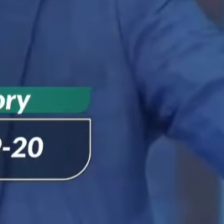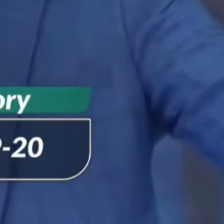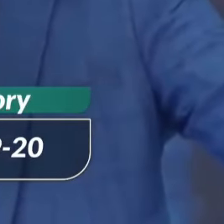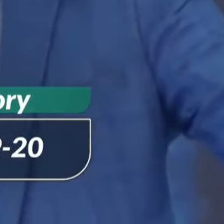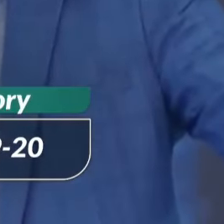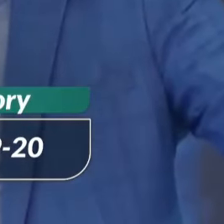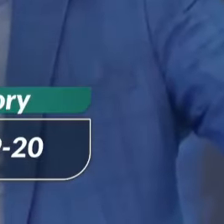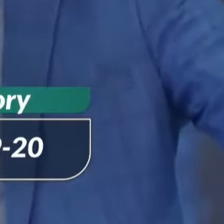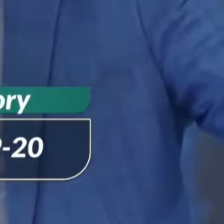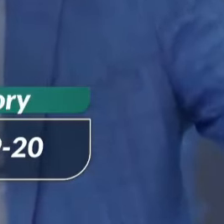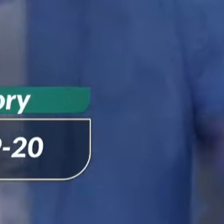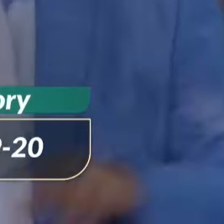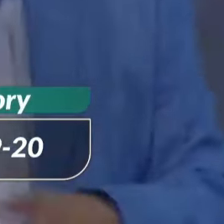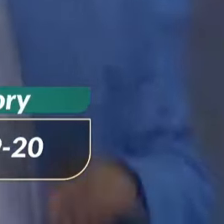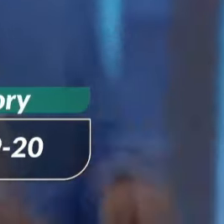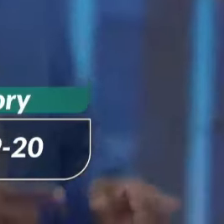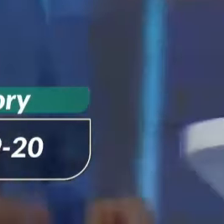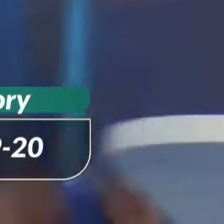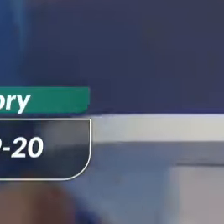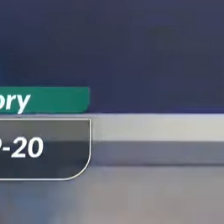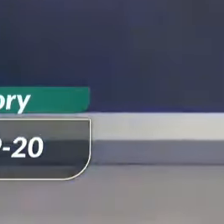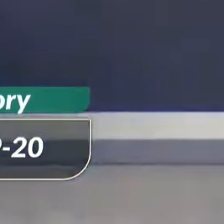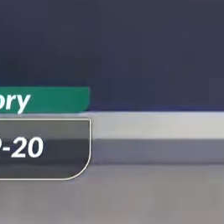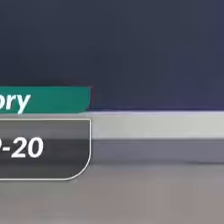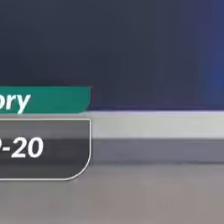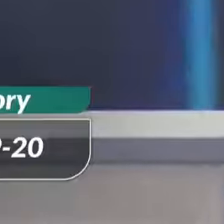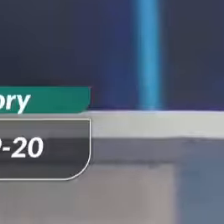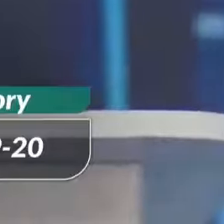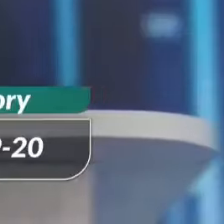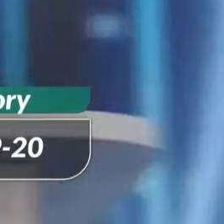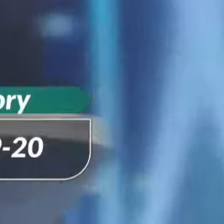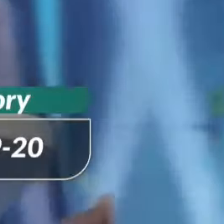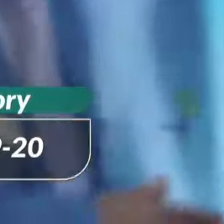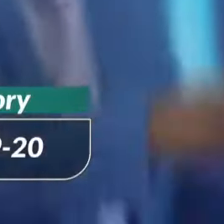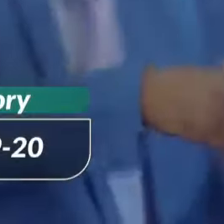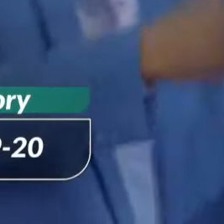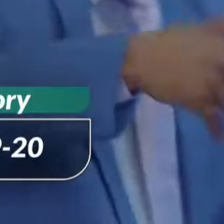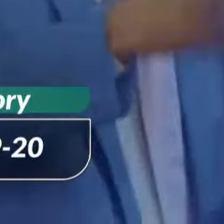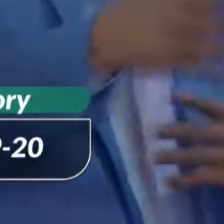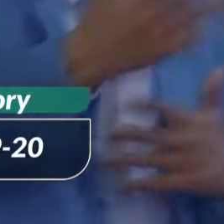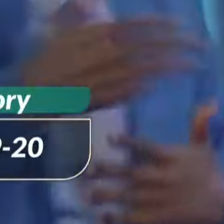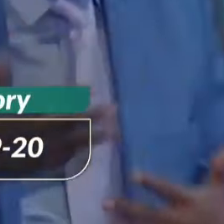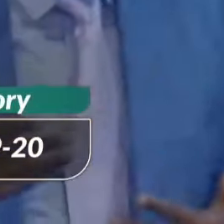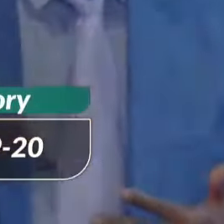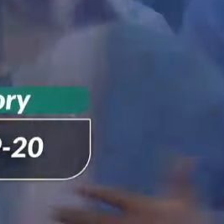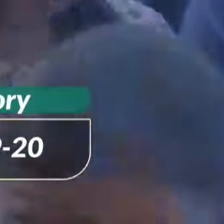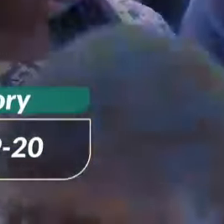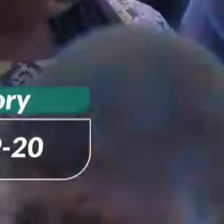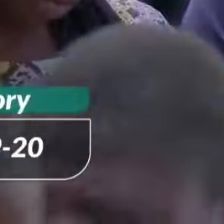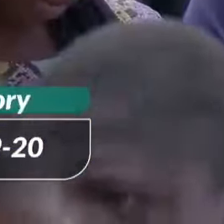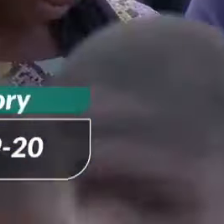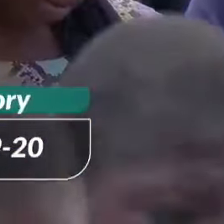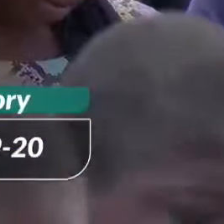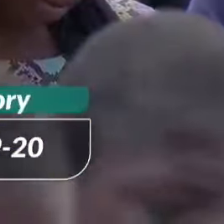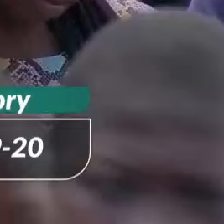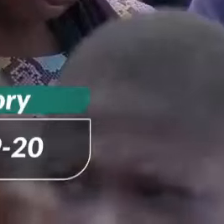on serpents and scorpions and over all the power of the enemy. And on your way to success, on your